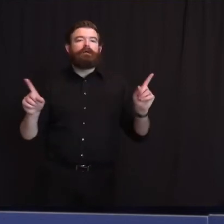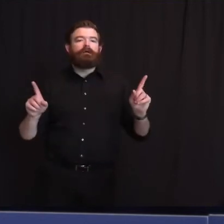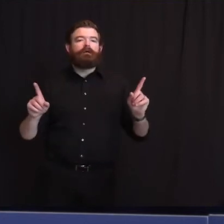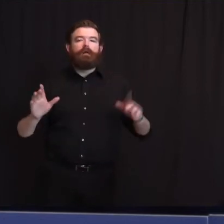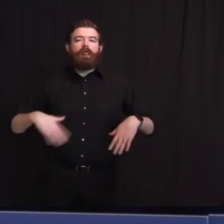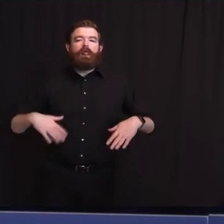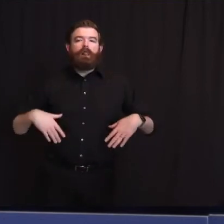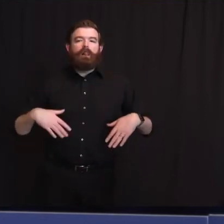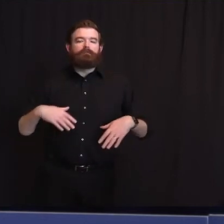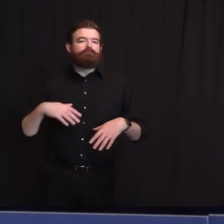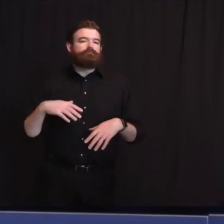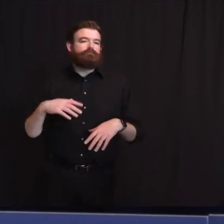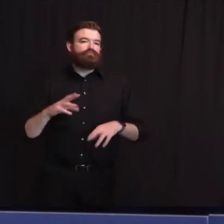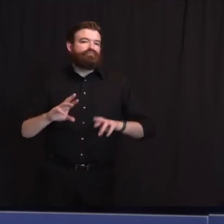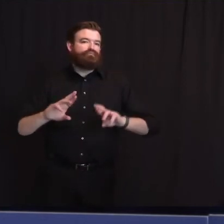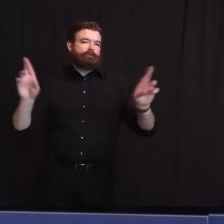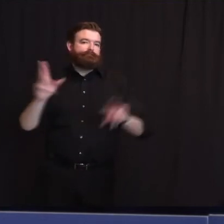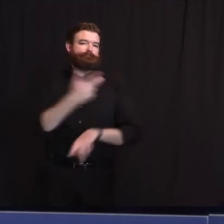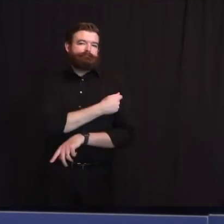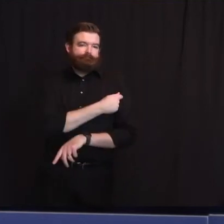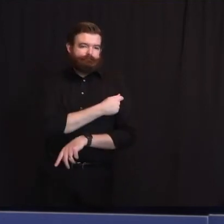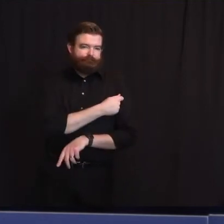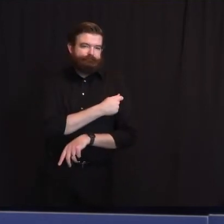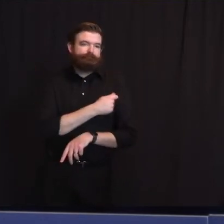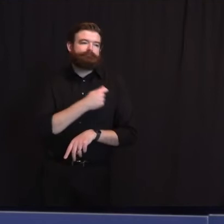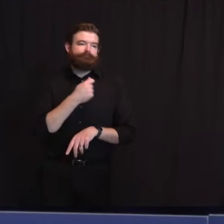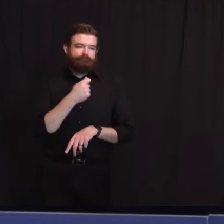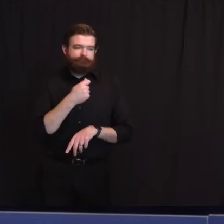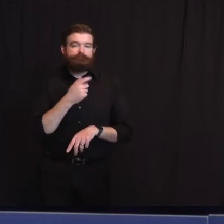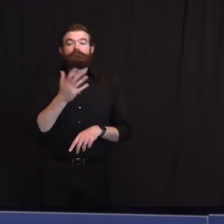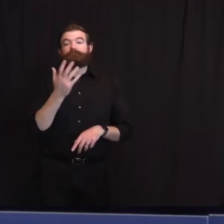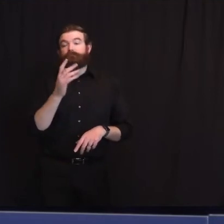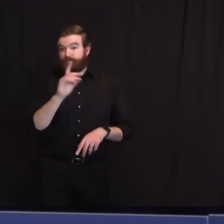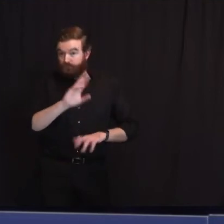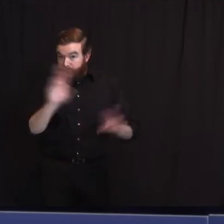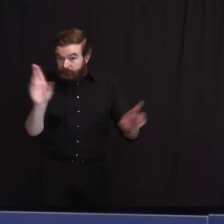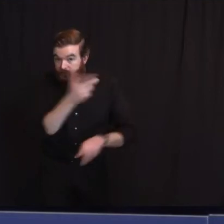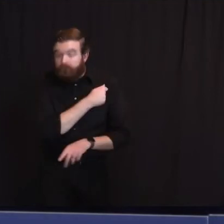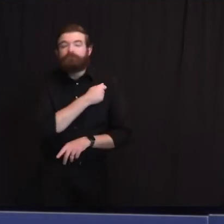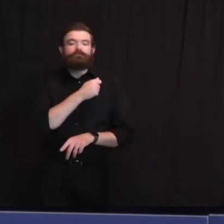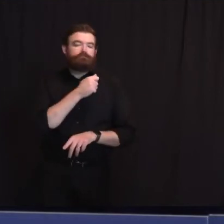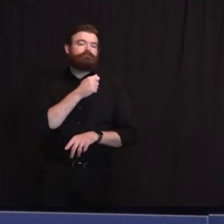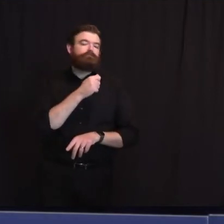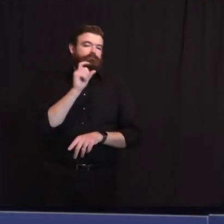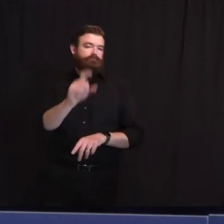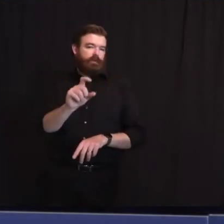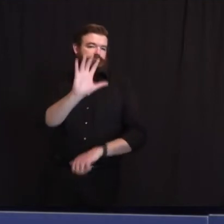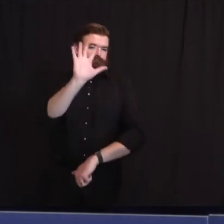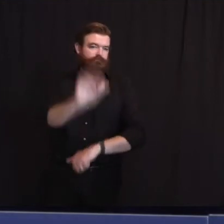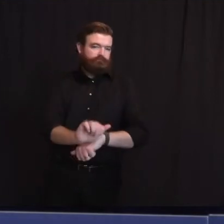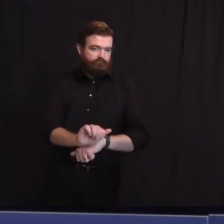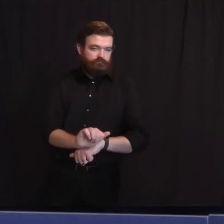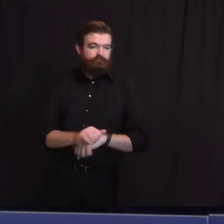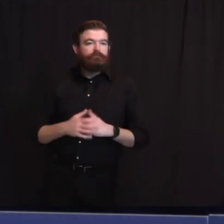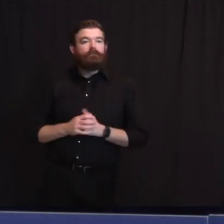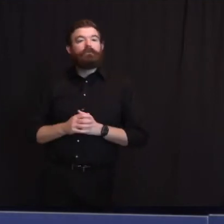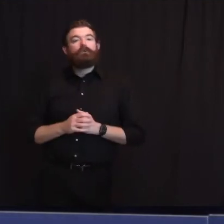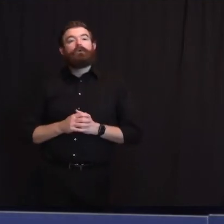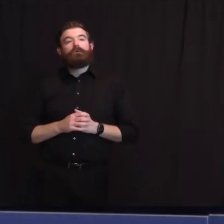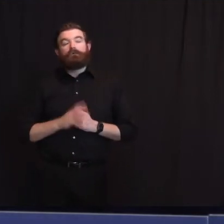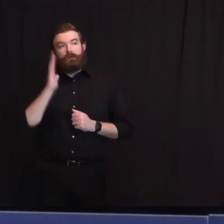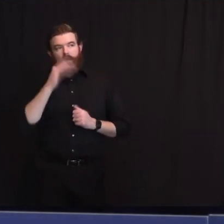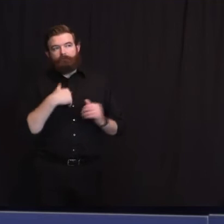available across the state. Our hope is that as the manufacturing supply chain increases and additional